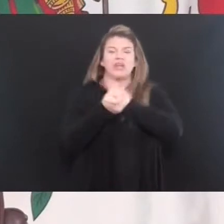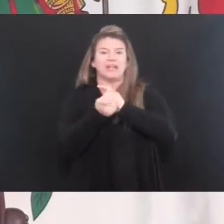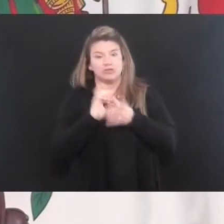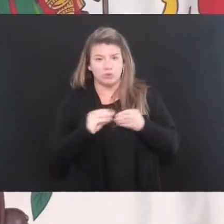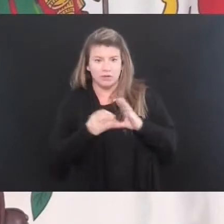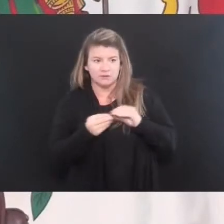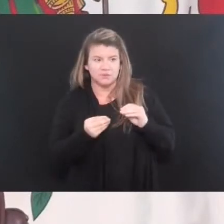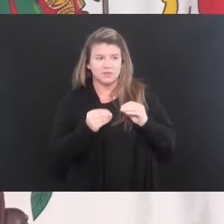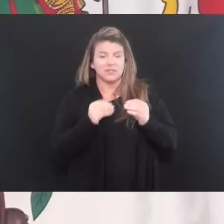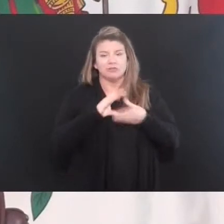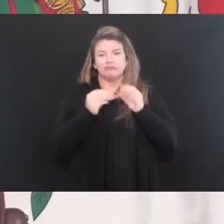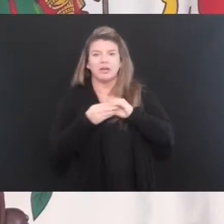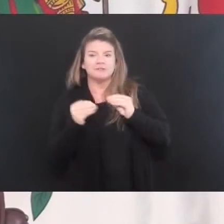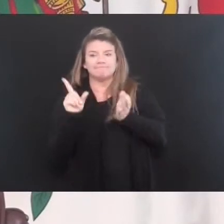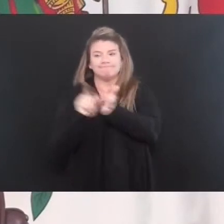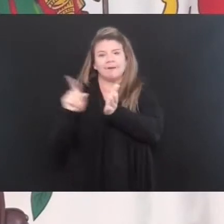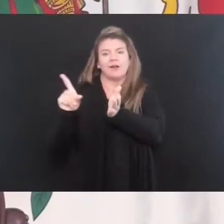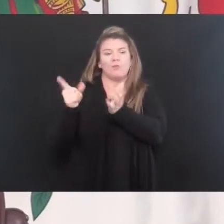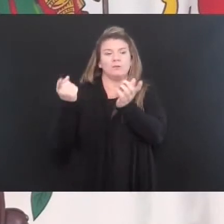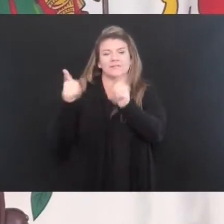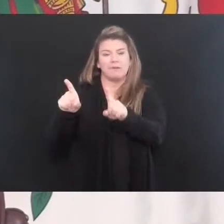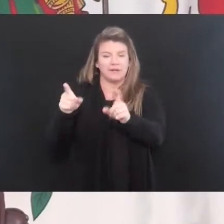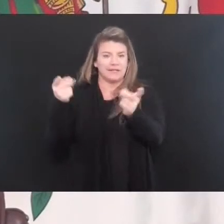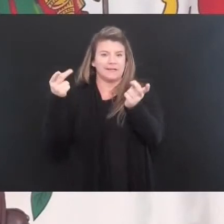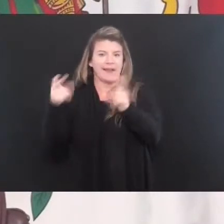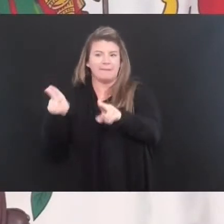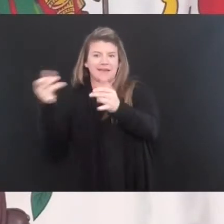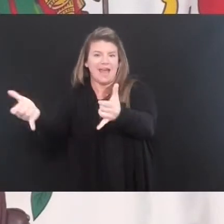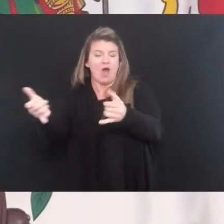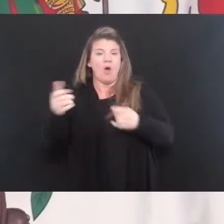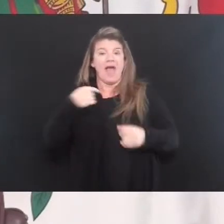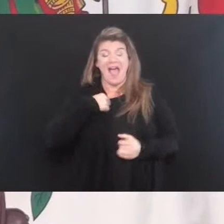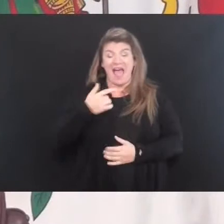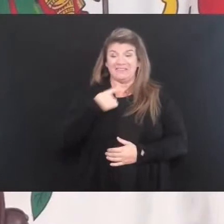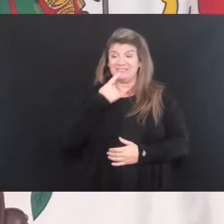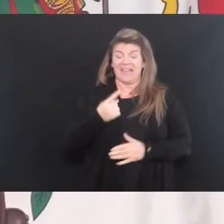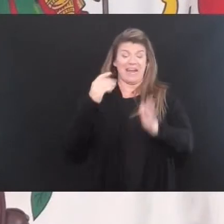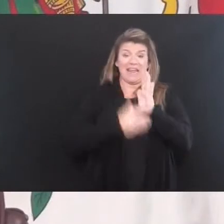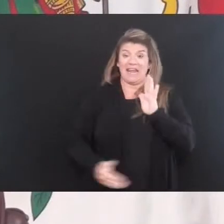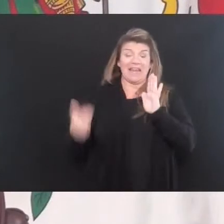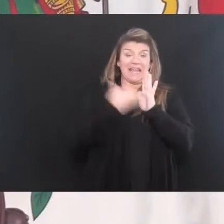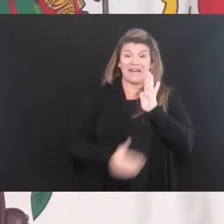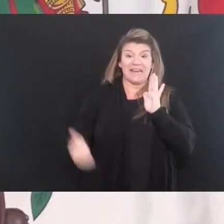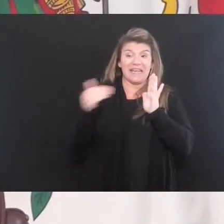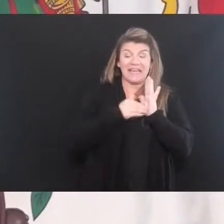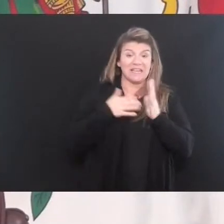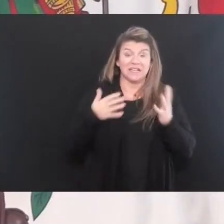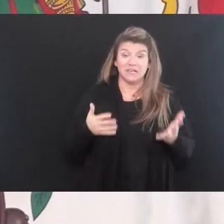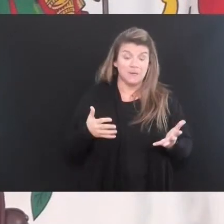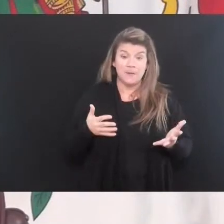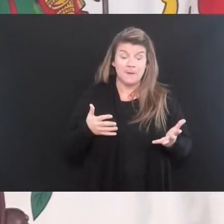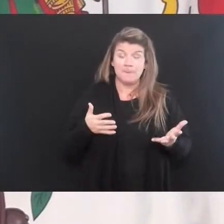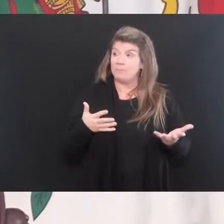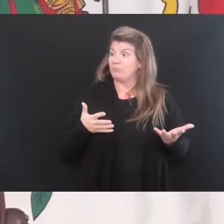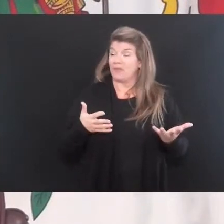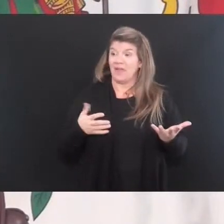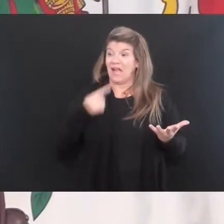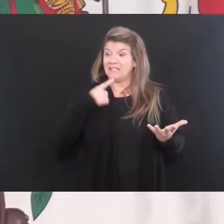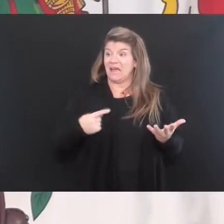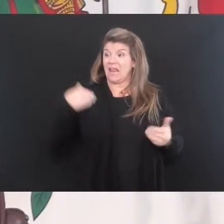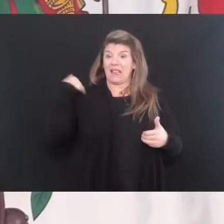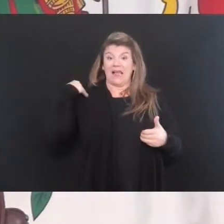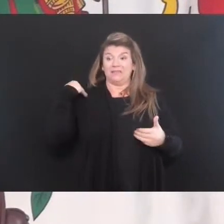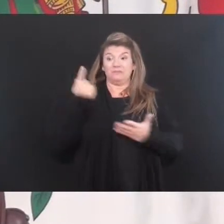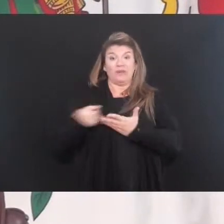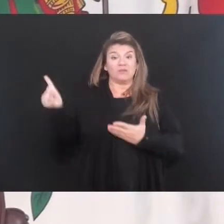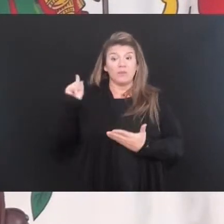narrative of what's going on. I think I have said this over and over and over. I mean, I said this at the last briefing,